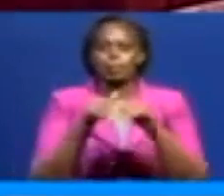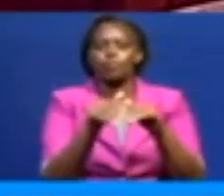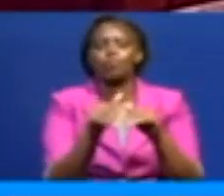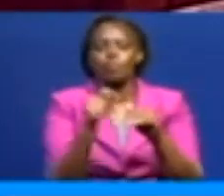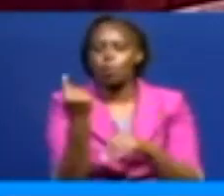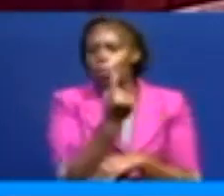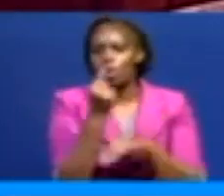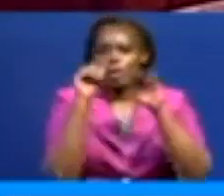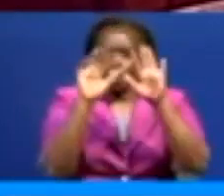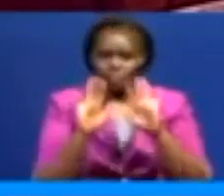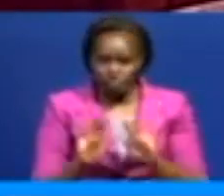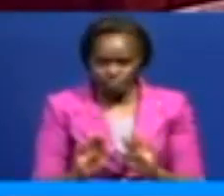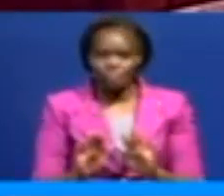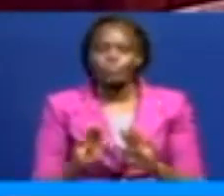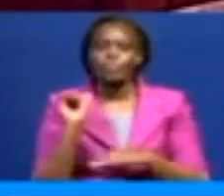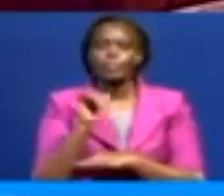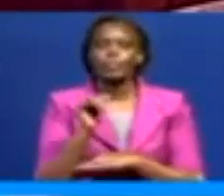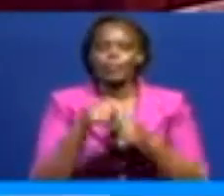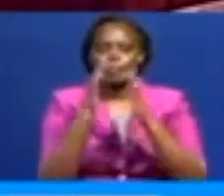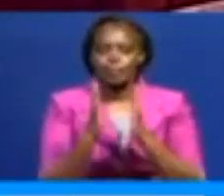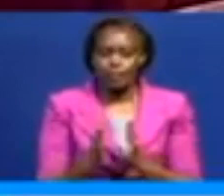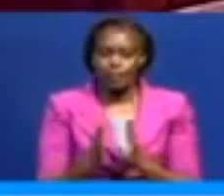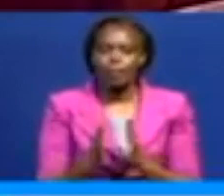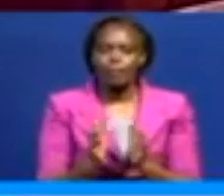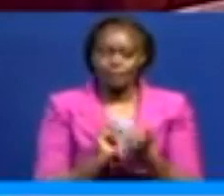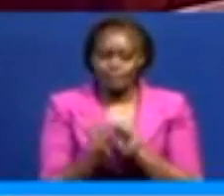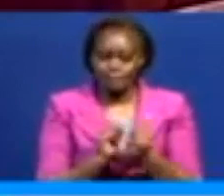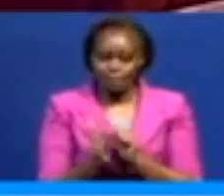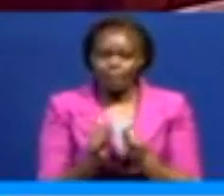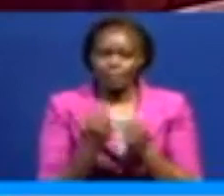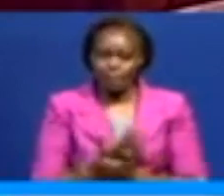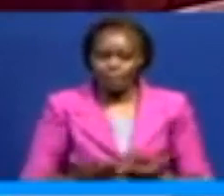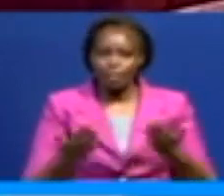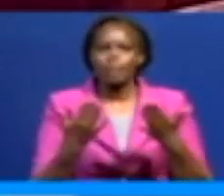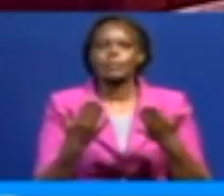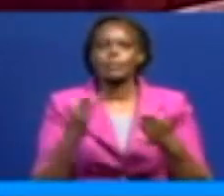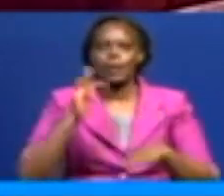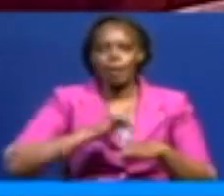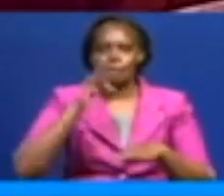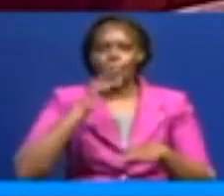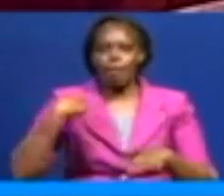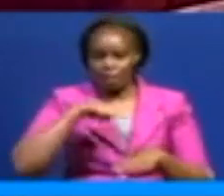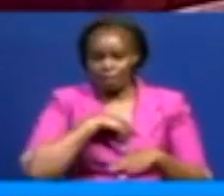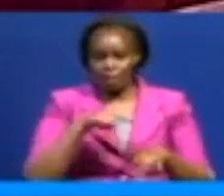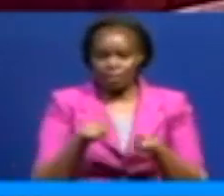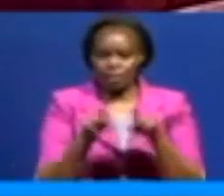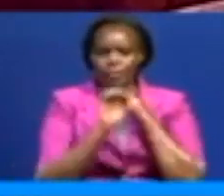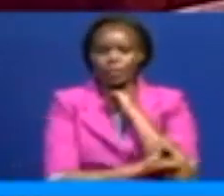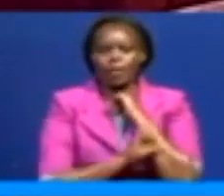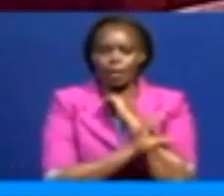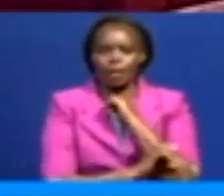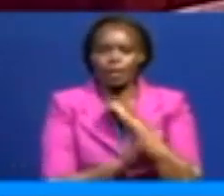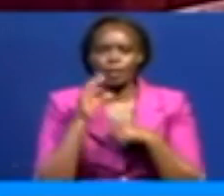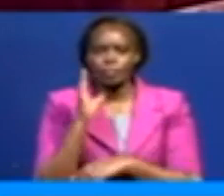is only important that as leadership, we are proactive on matters that affect us as a nation.